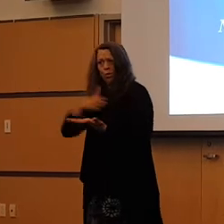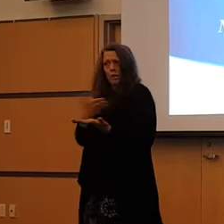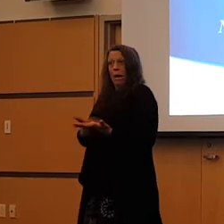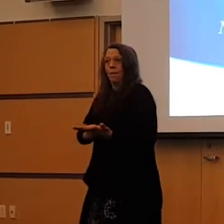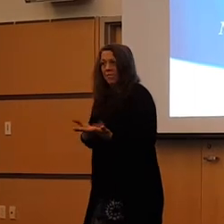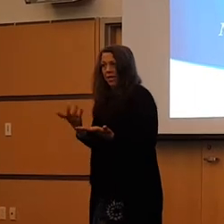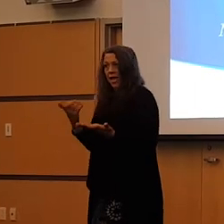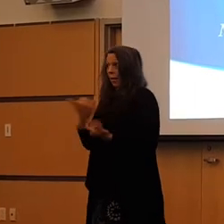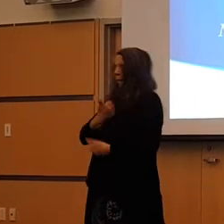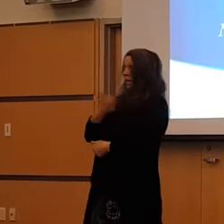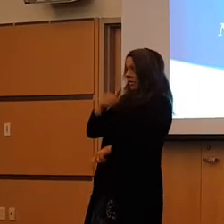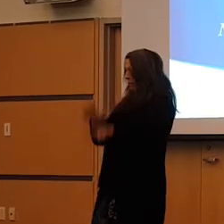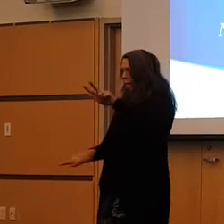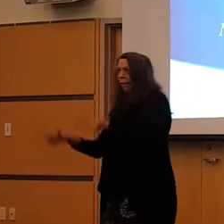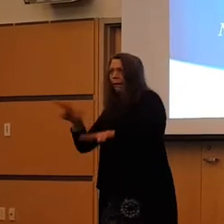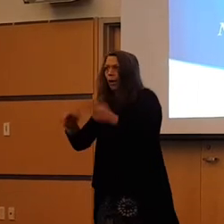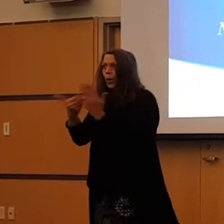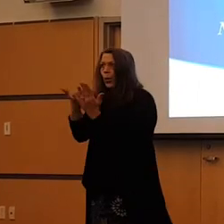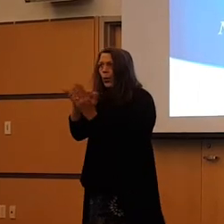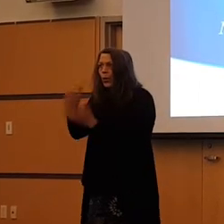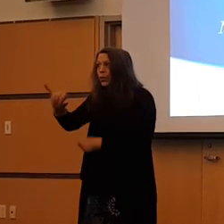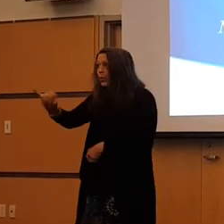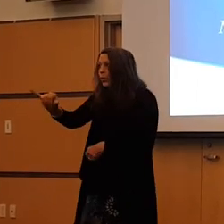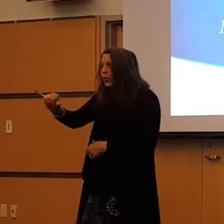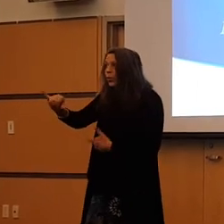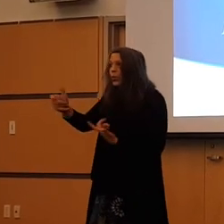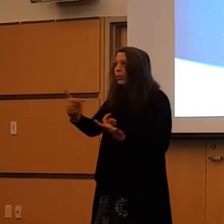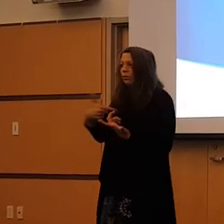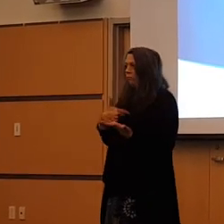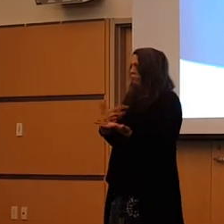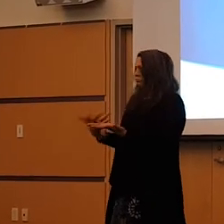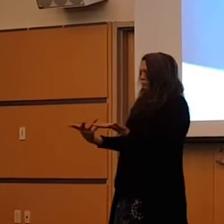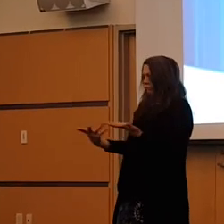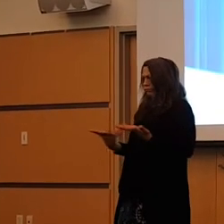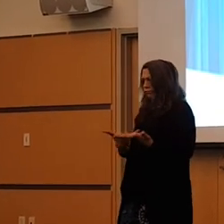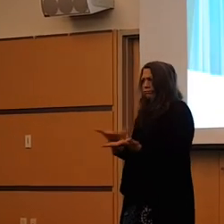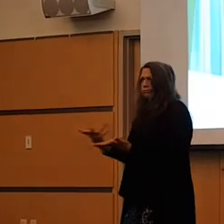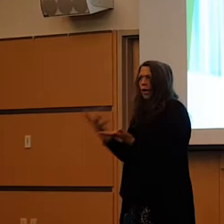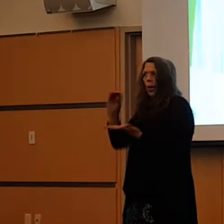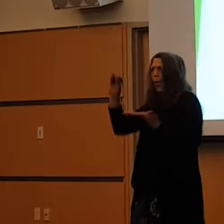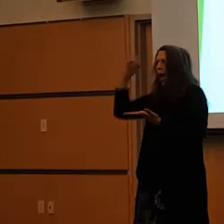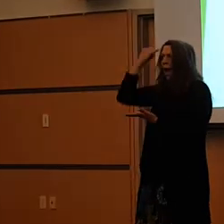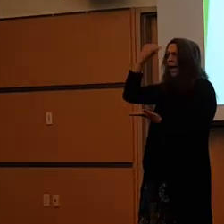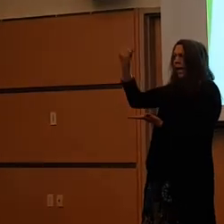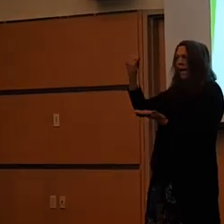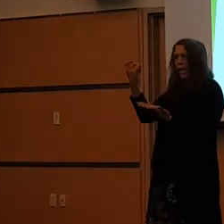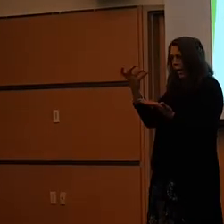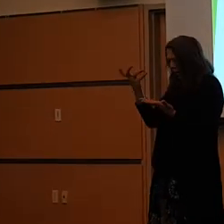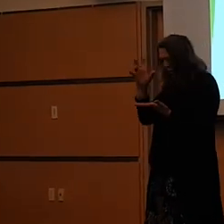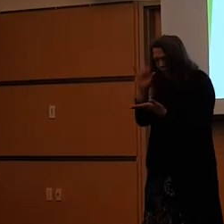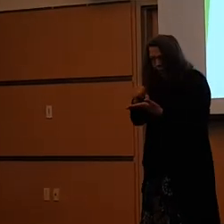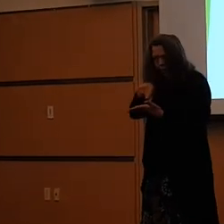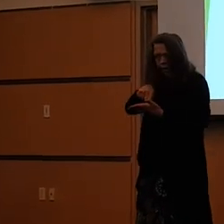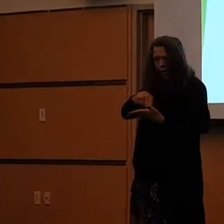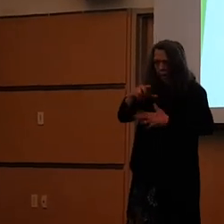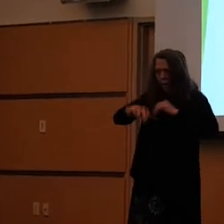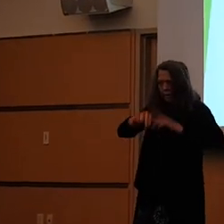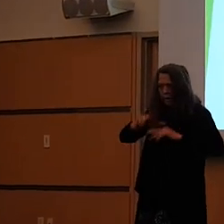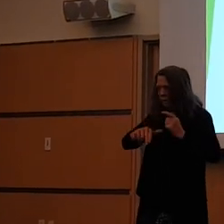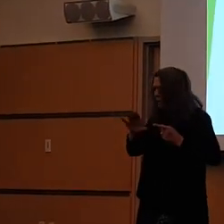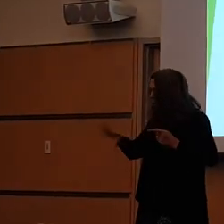I was new myself as well and I had no idea where her class was going